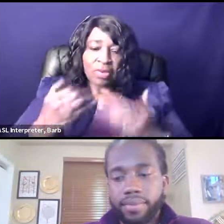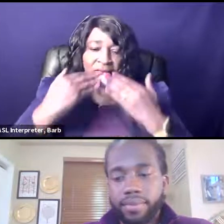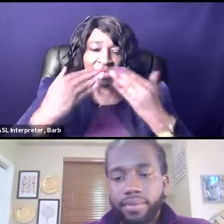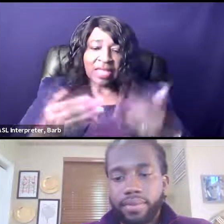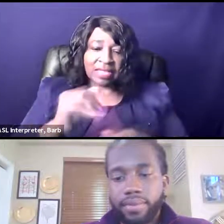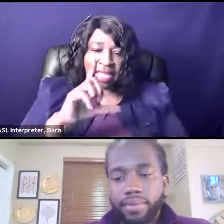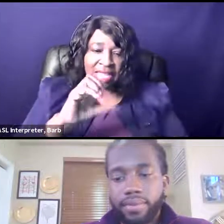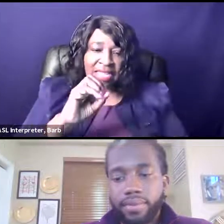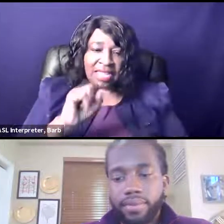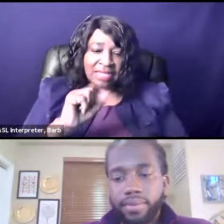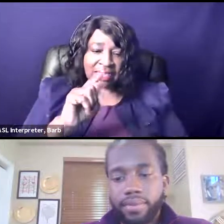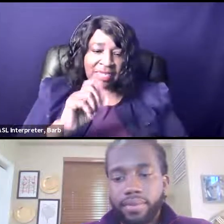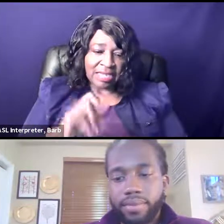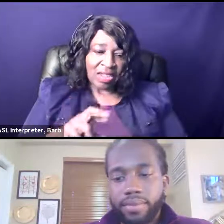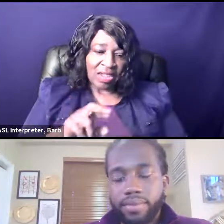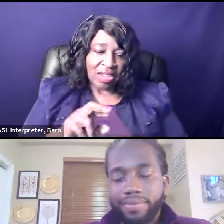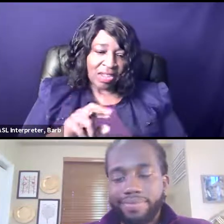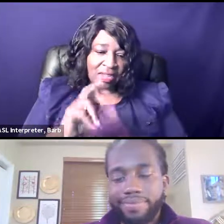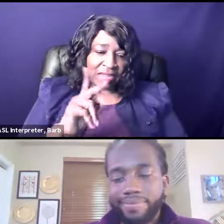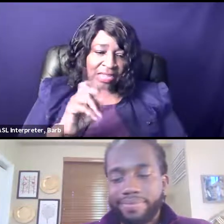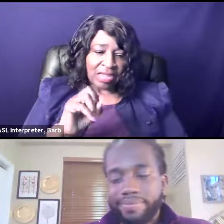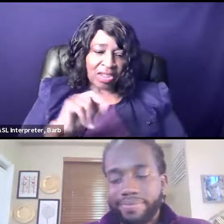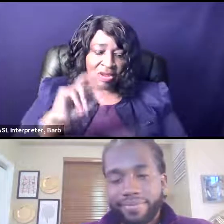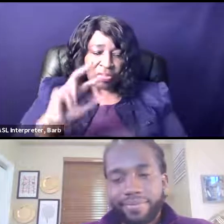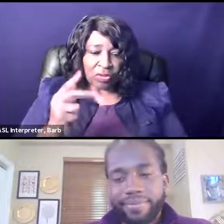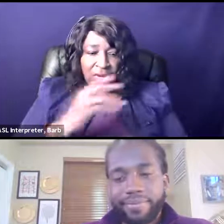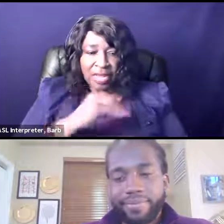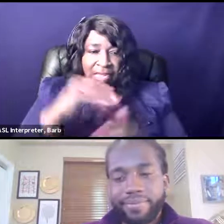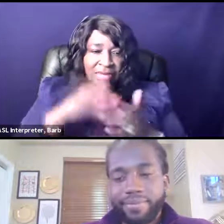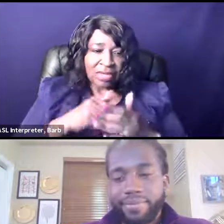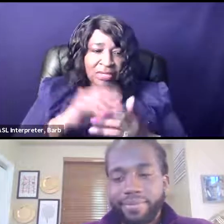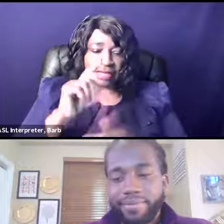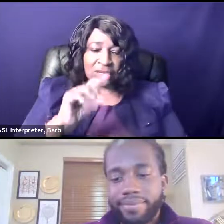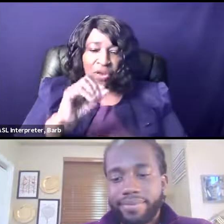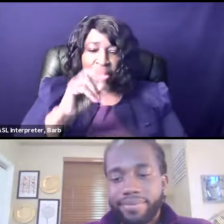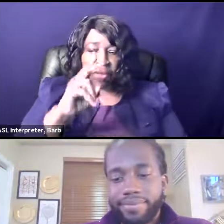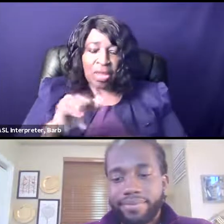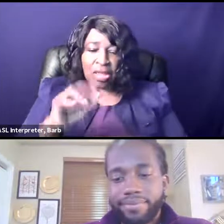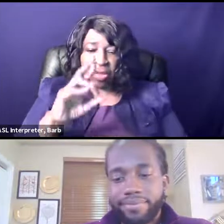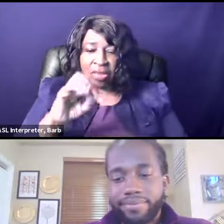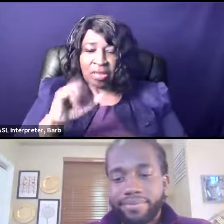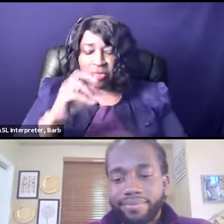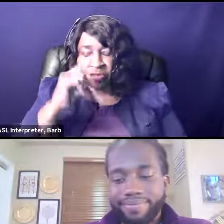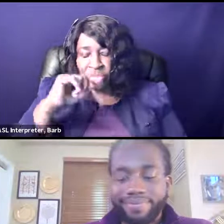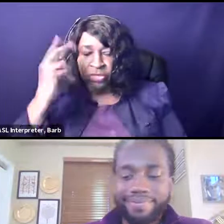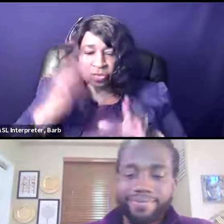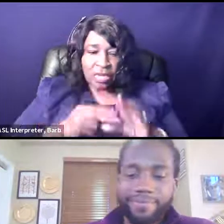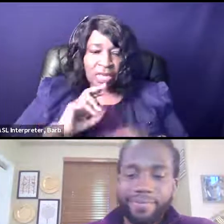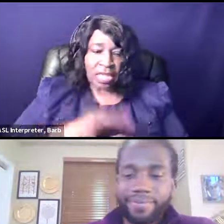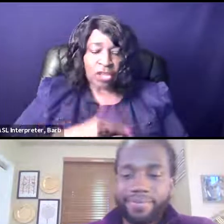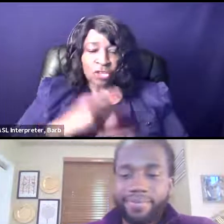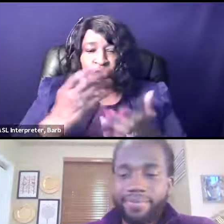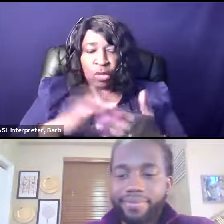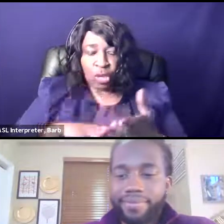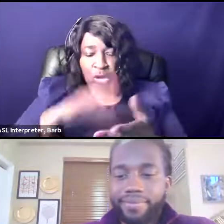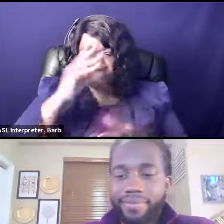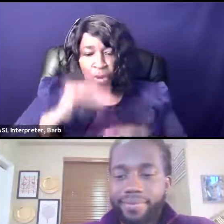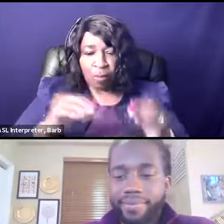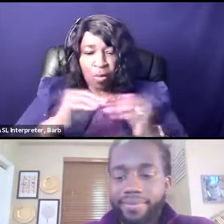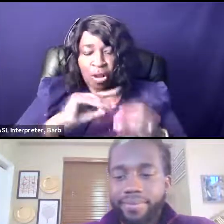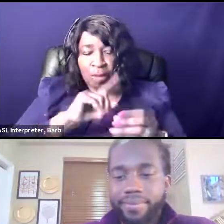Kern III for being such an amazing discussant, and Dr. Tony Reames for joining us. If you want to learn more about his work, you can check him out